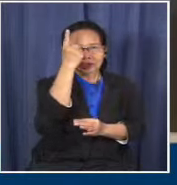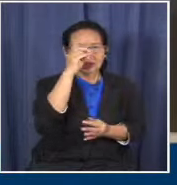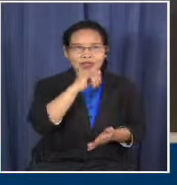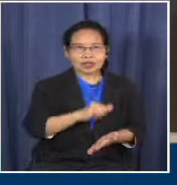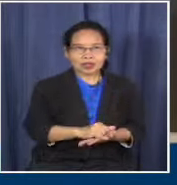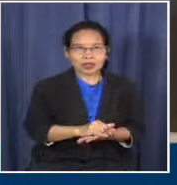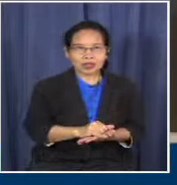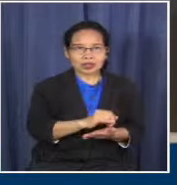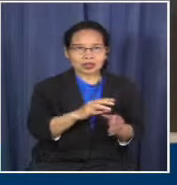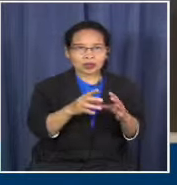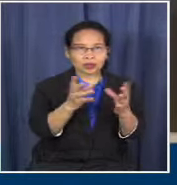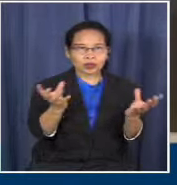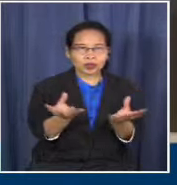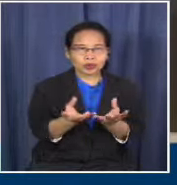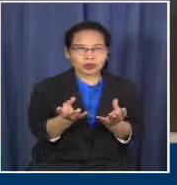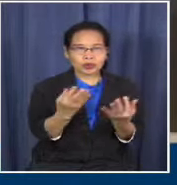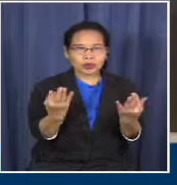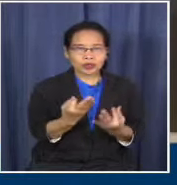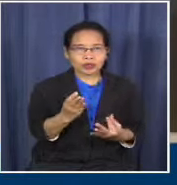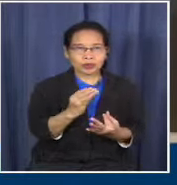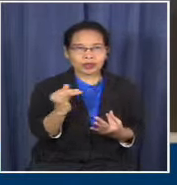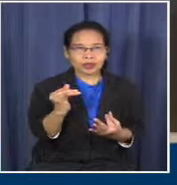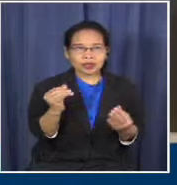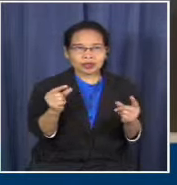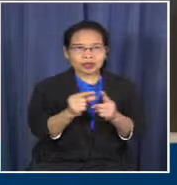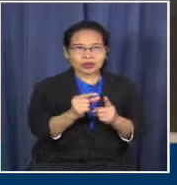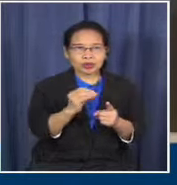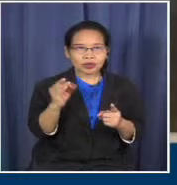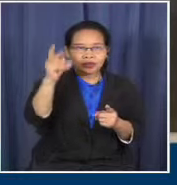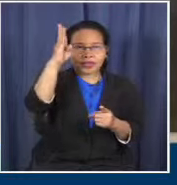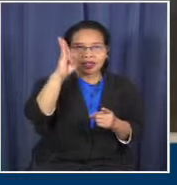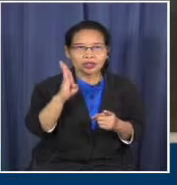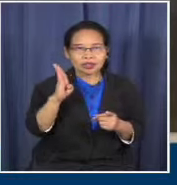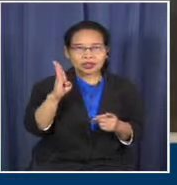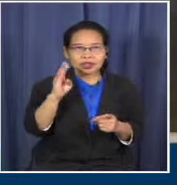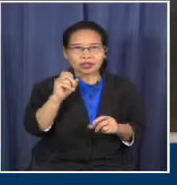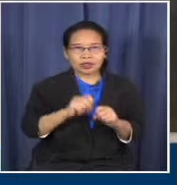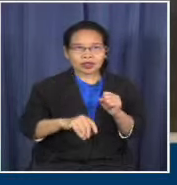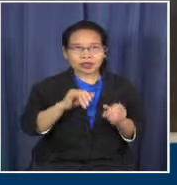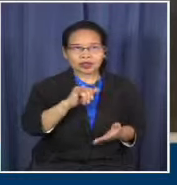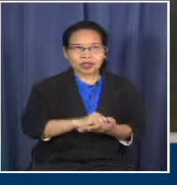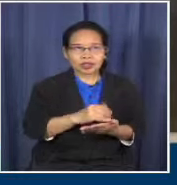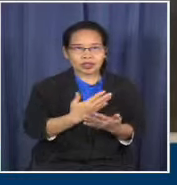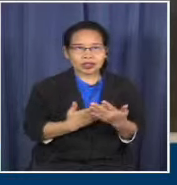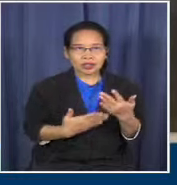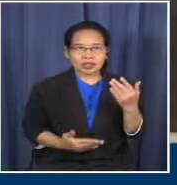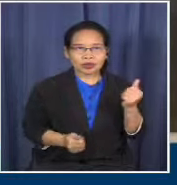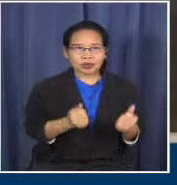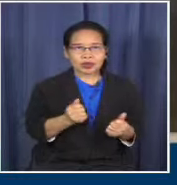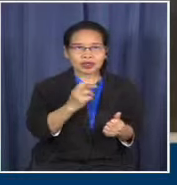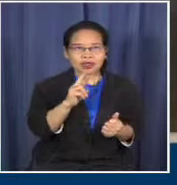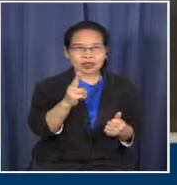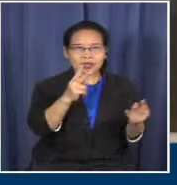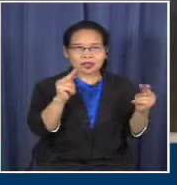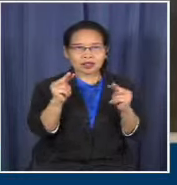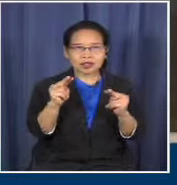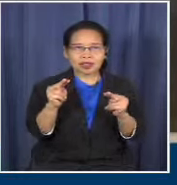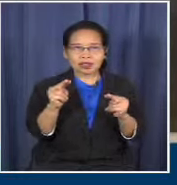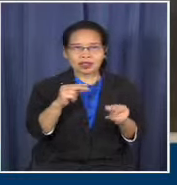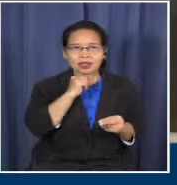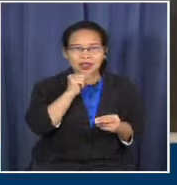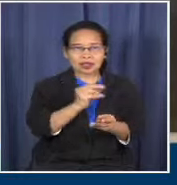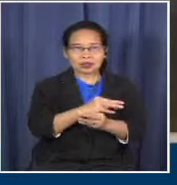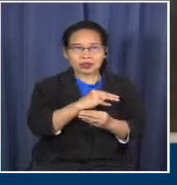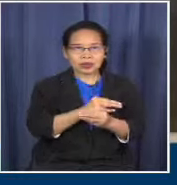Through faith, we understand that the worlds were framed by the word of God, so that things which are seen